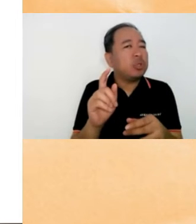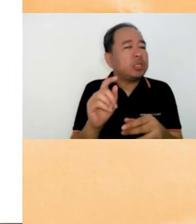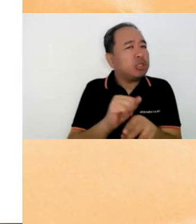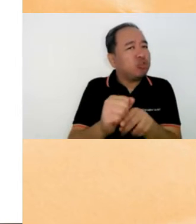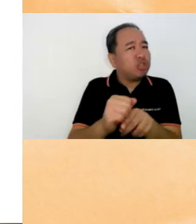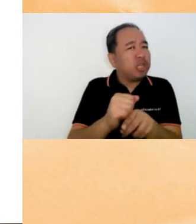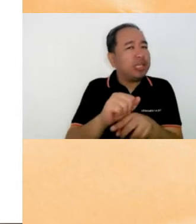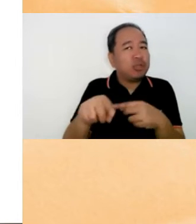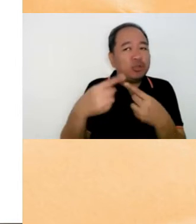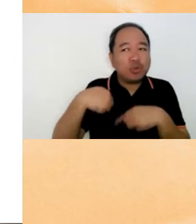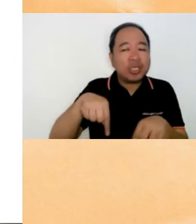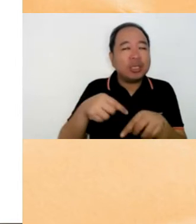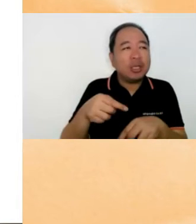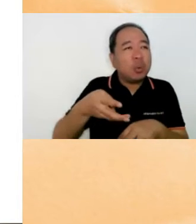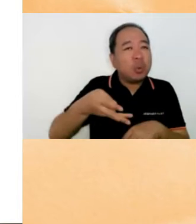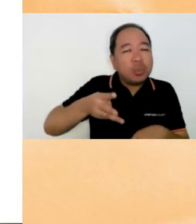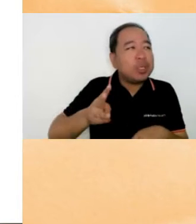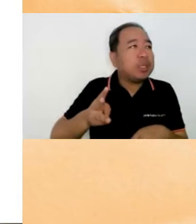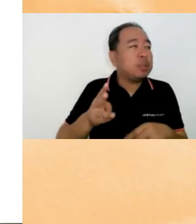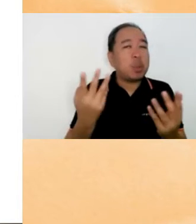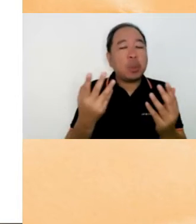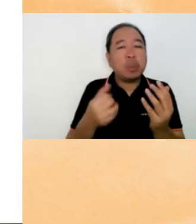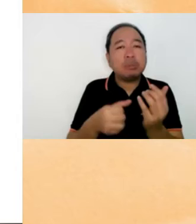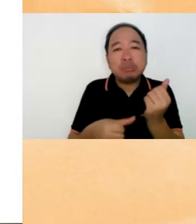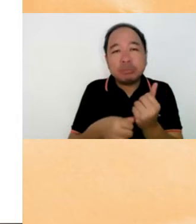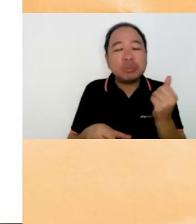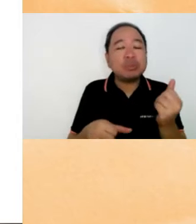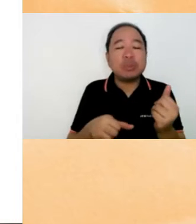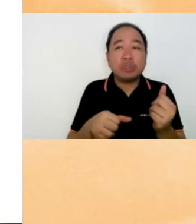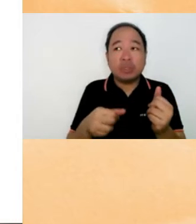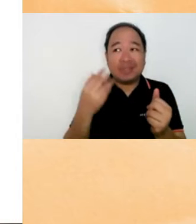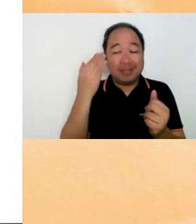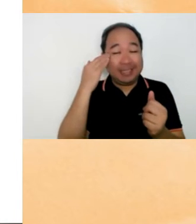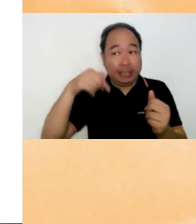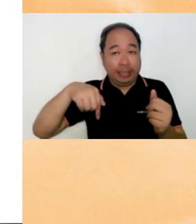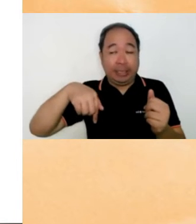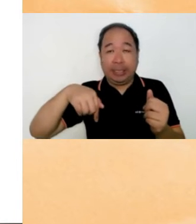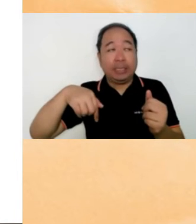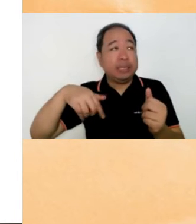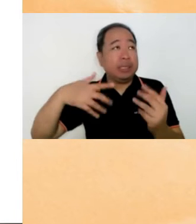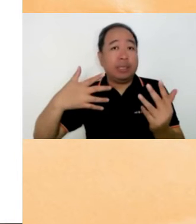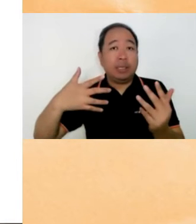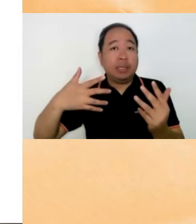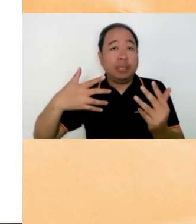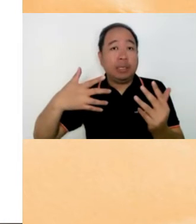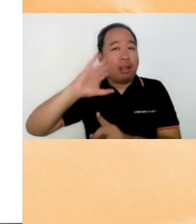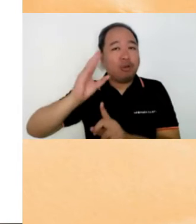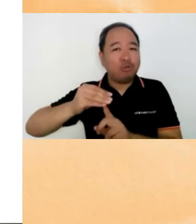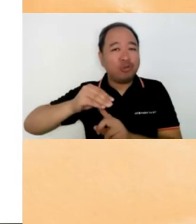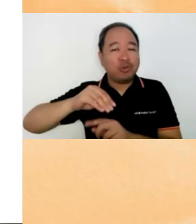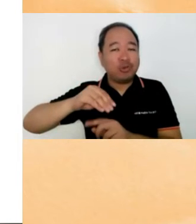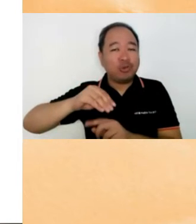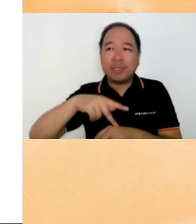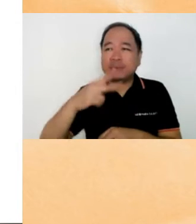our culture, no, where the presence of toilets and the limitations of water, sanitation,